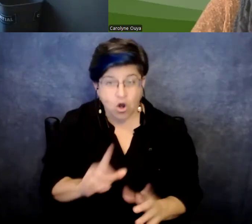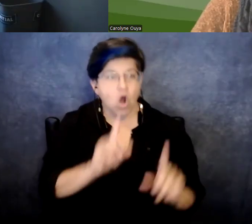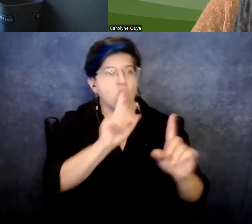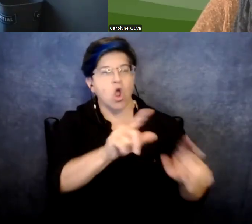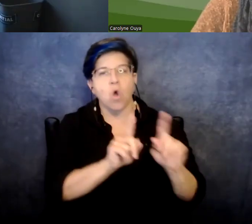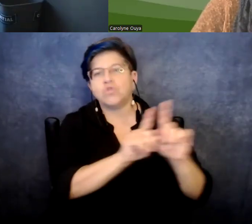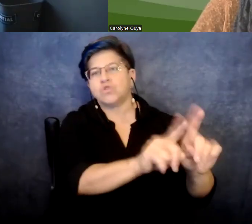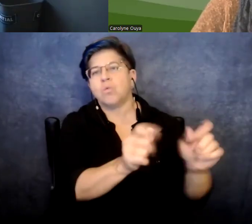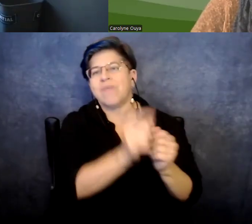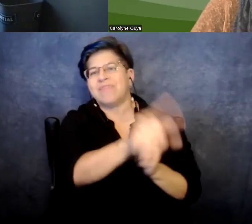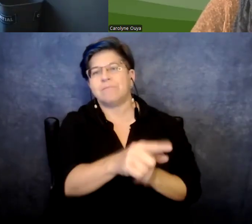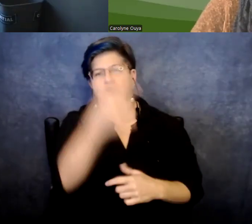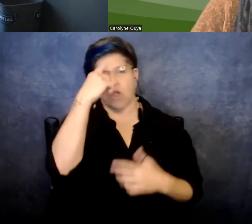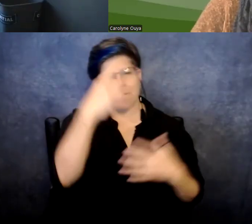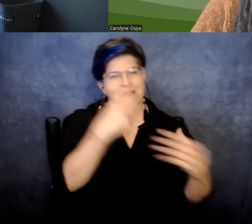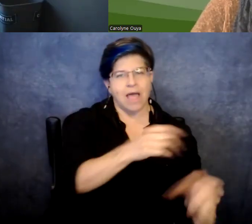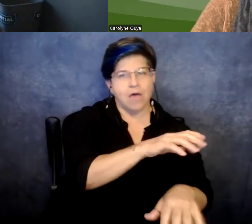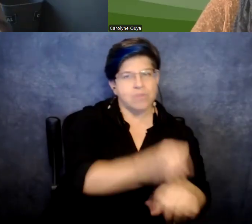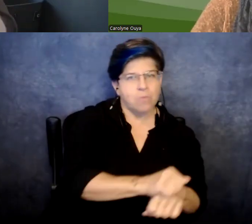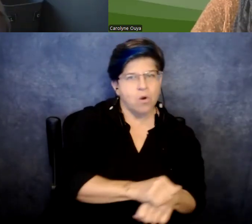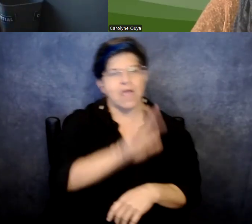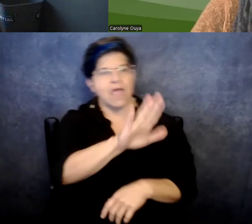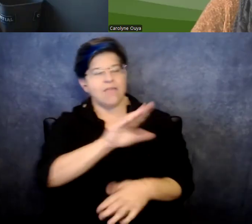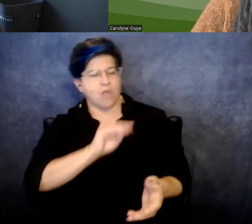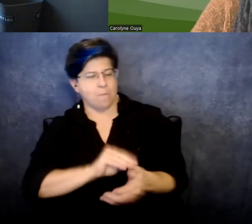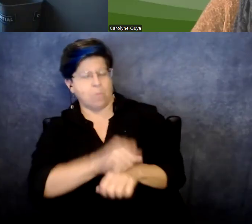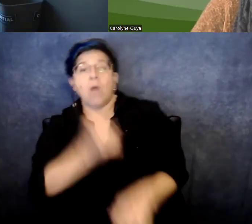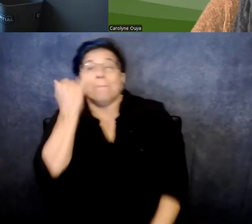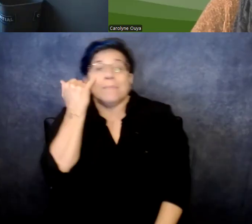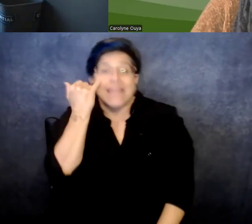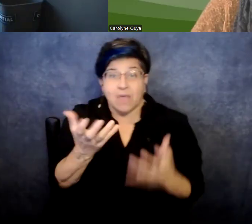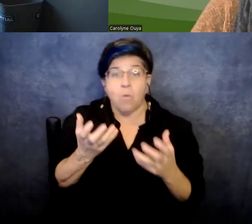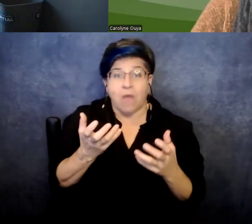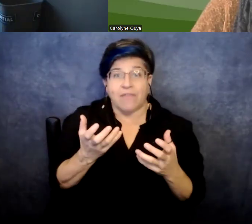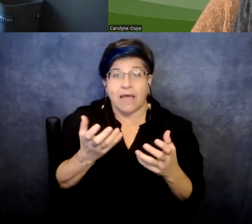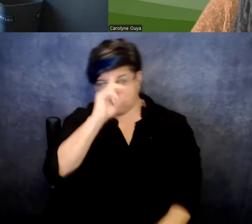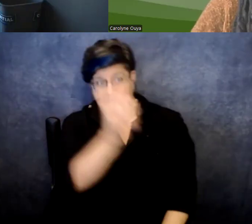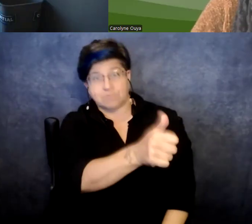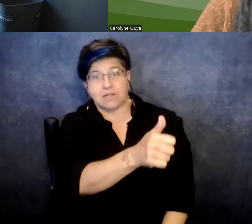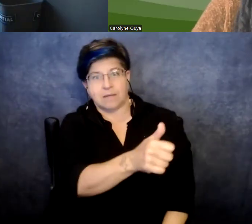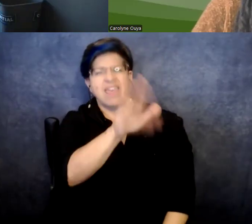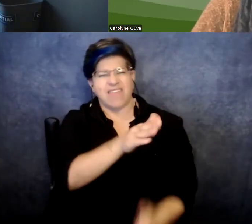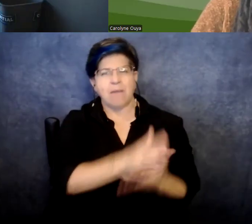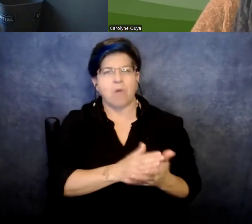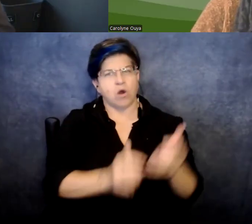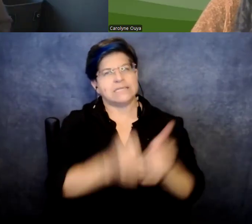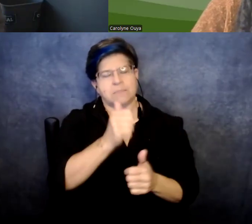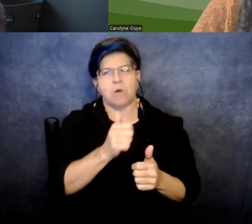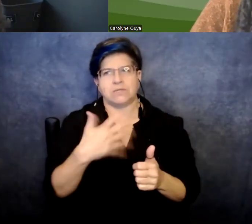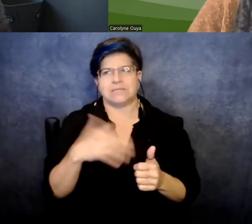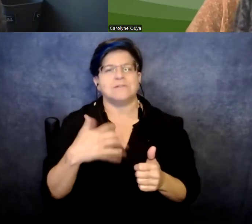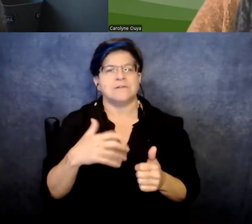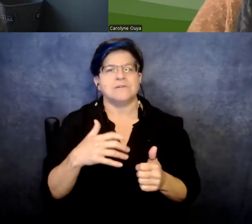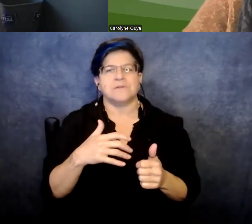them at their lead, if that's something that they want. So that piece is our most intensive piece, I would say.